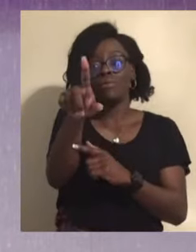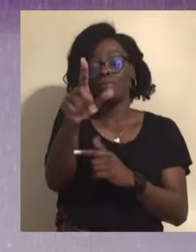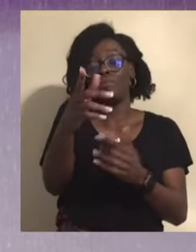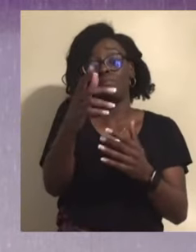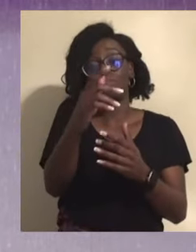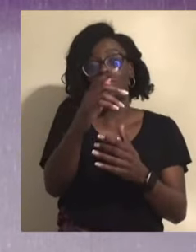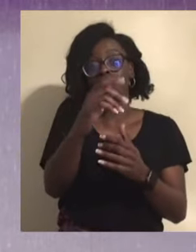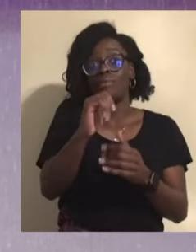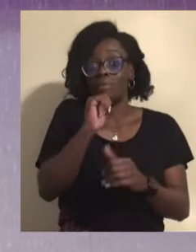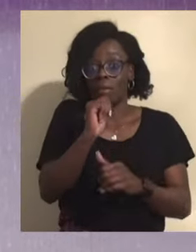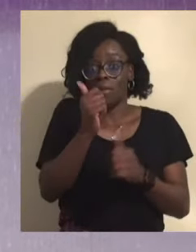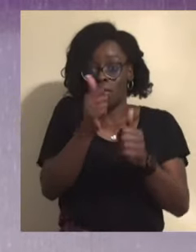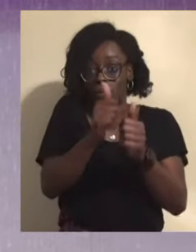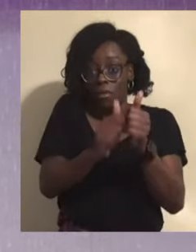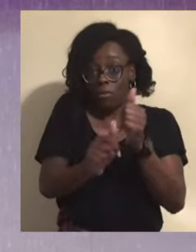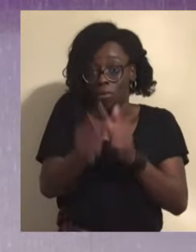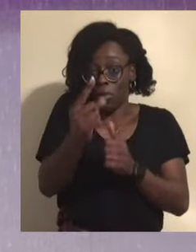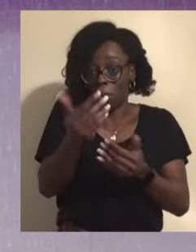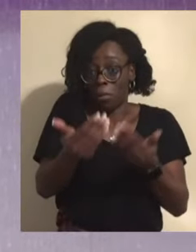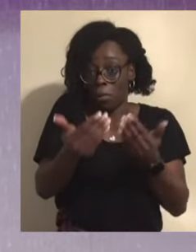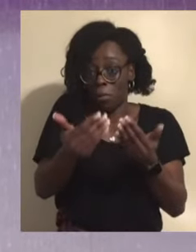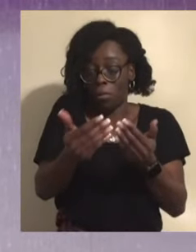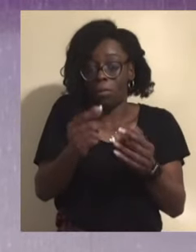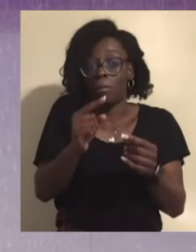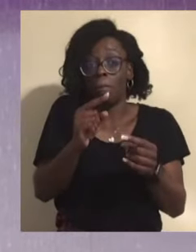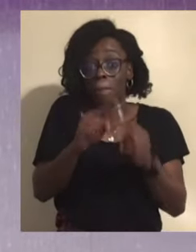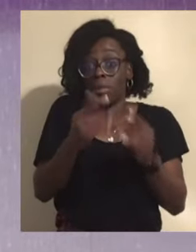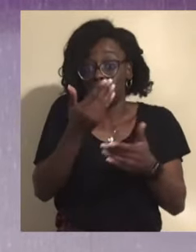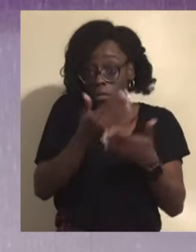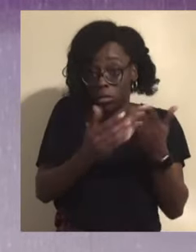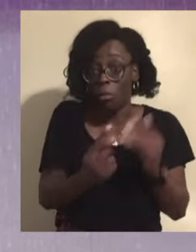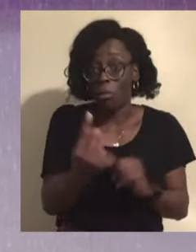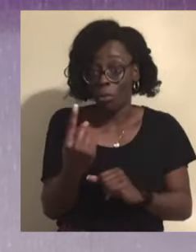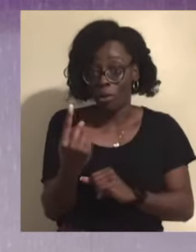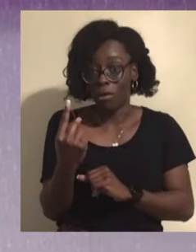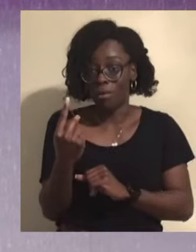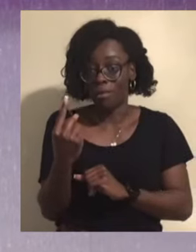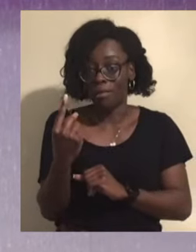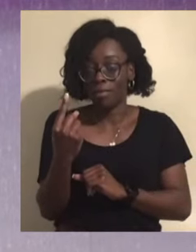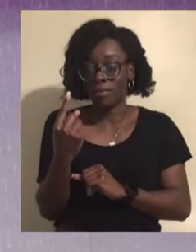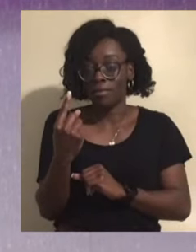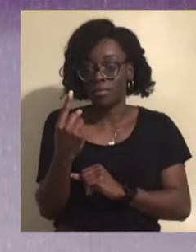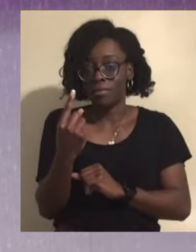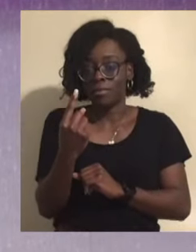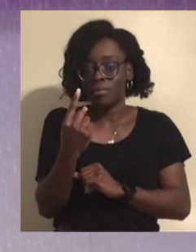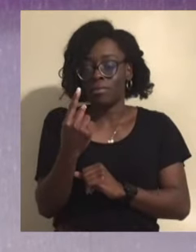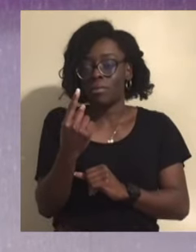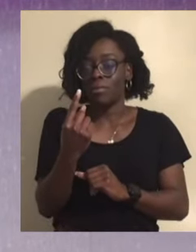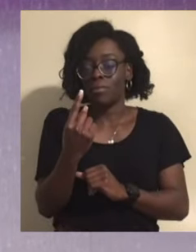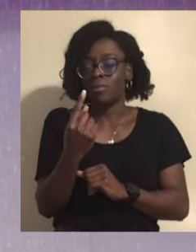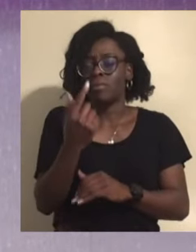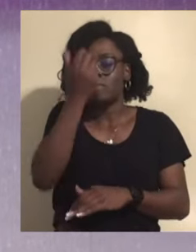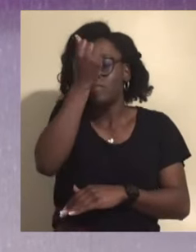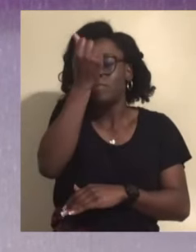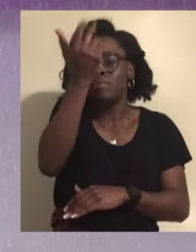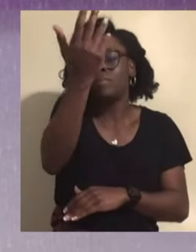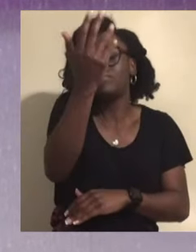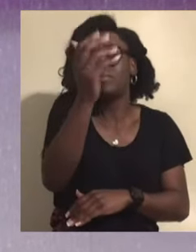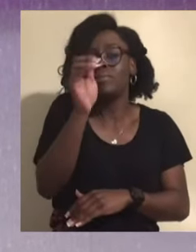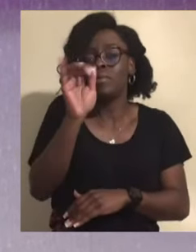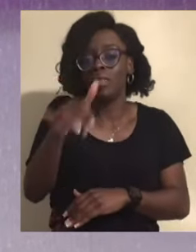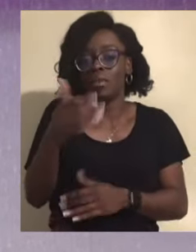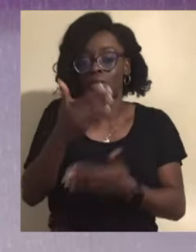but it's somebody. And I want to tell that somebody who's in here today, keep building